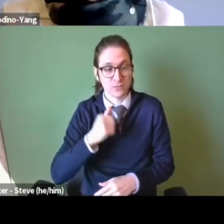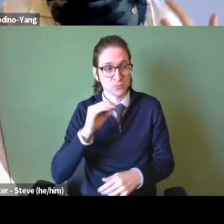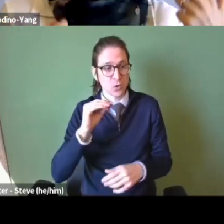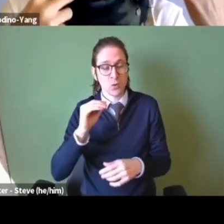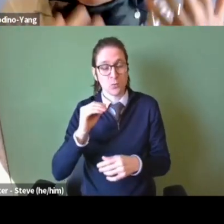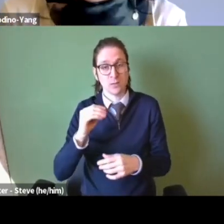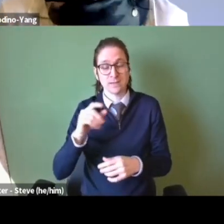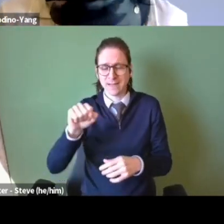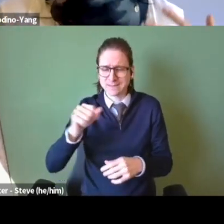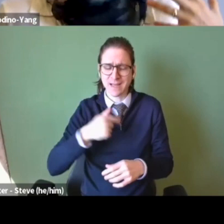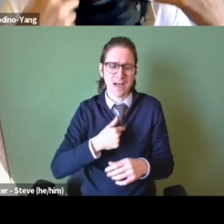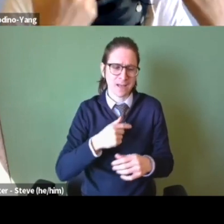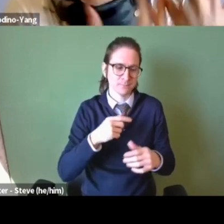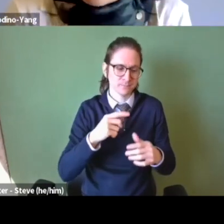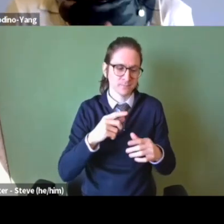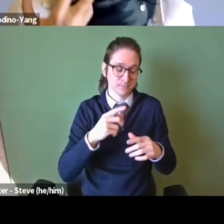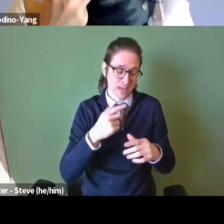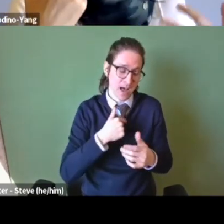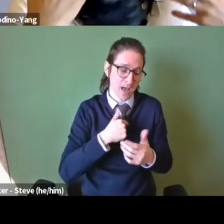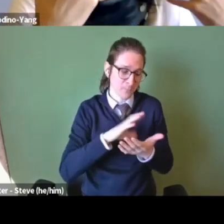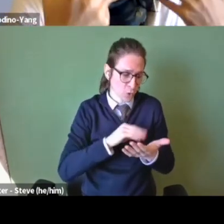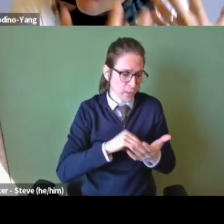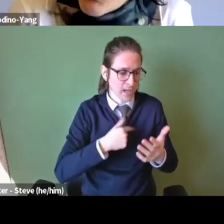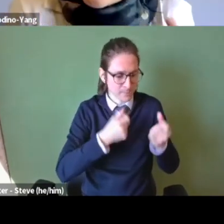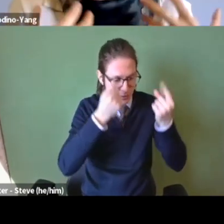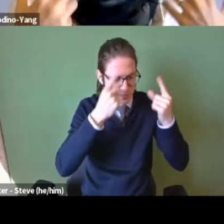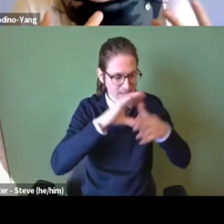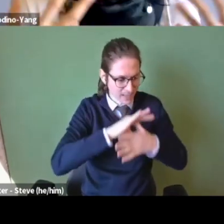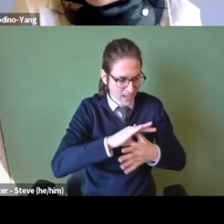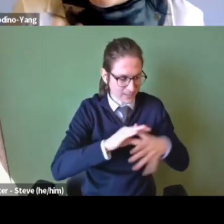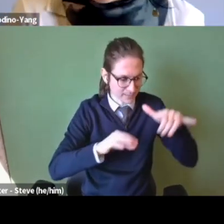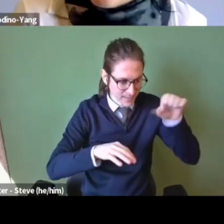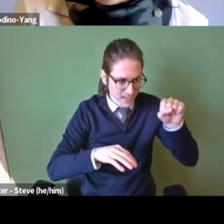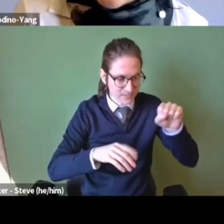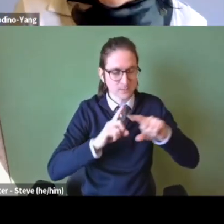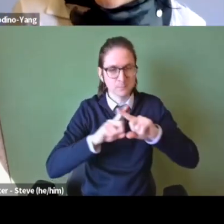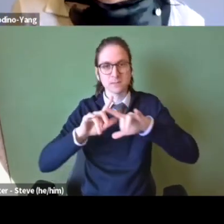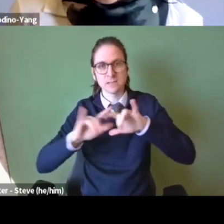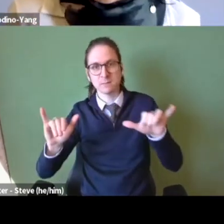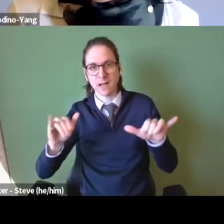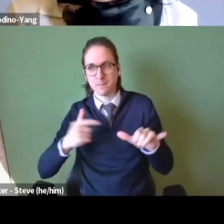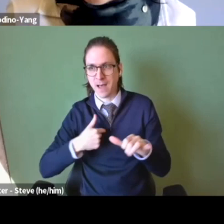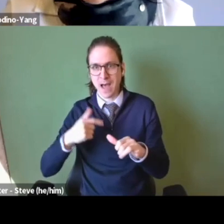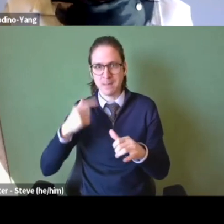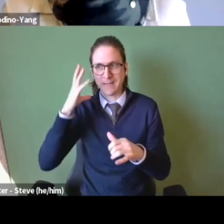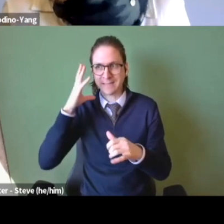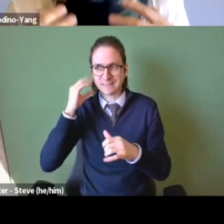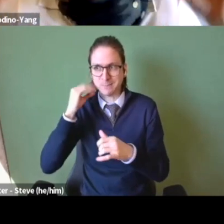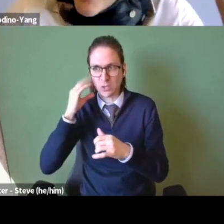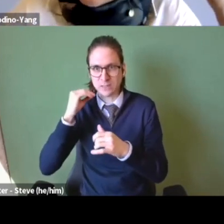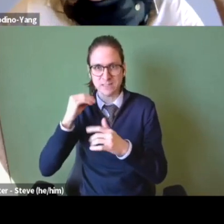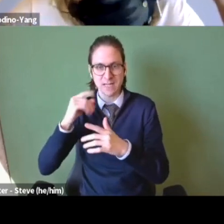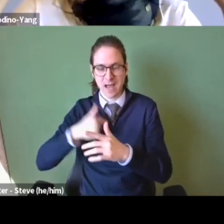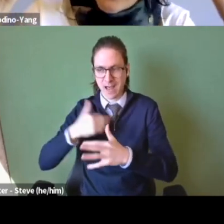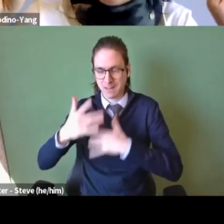also their interest and emotional sort of experience of thinking about that content. On the other hand,